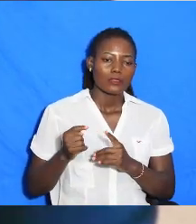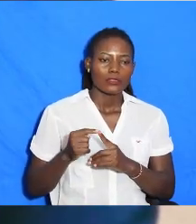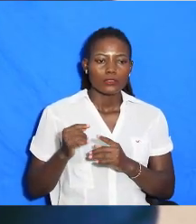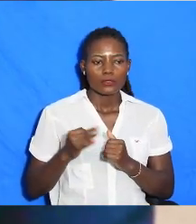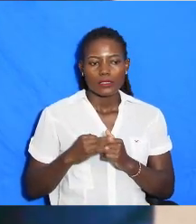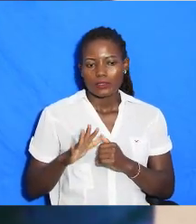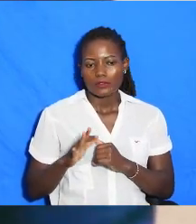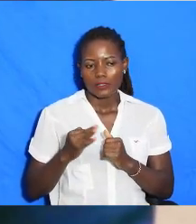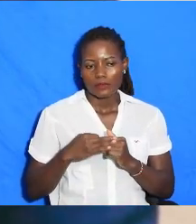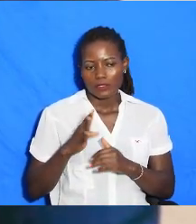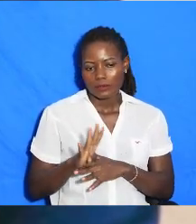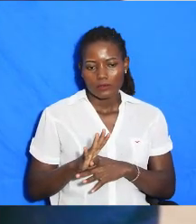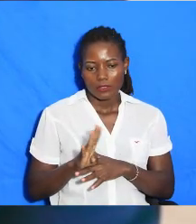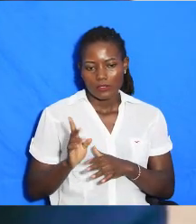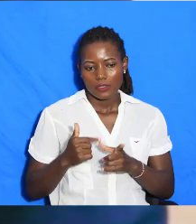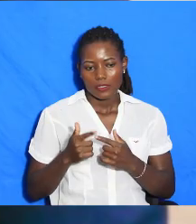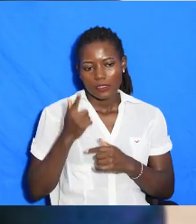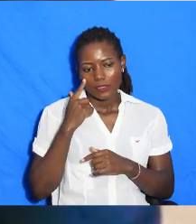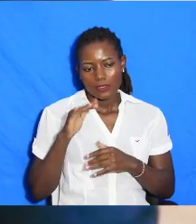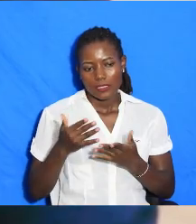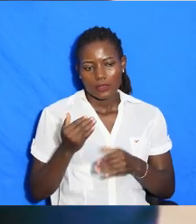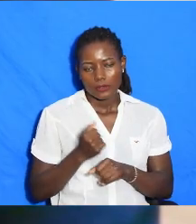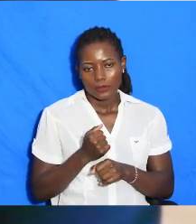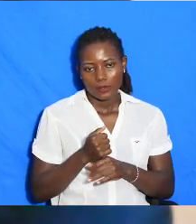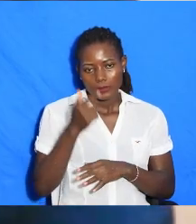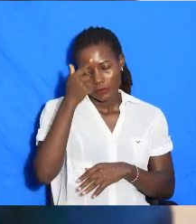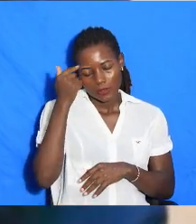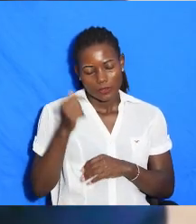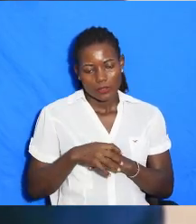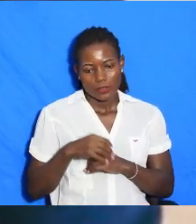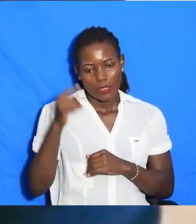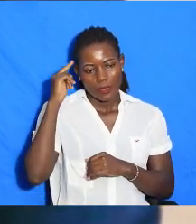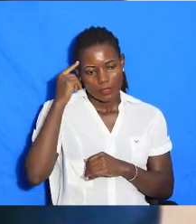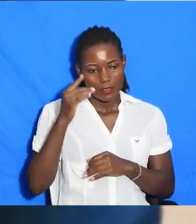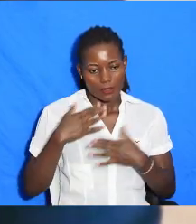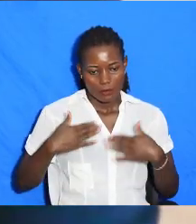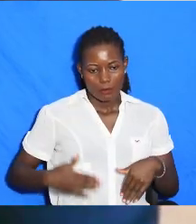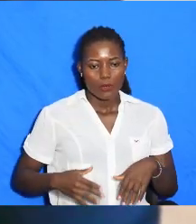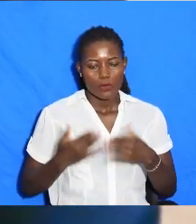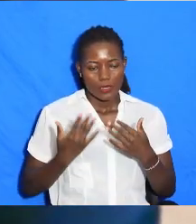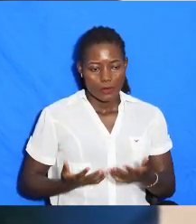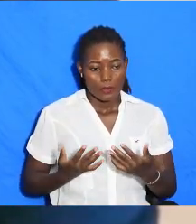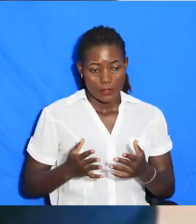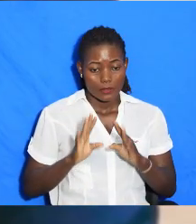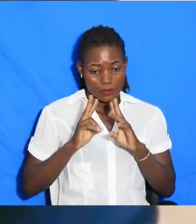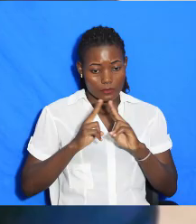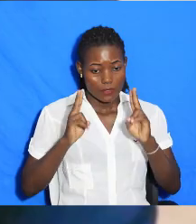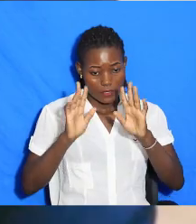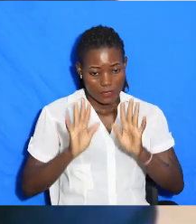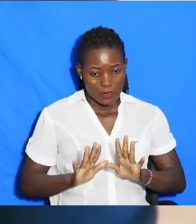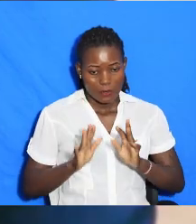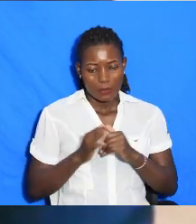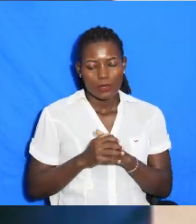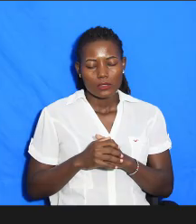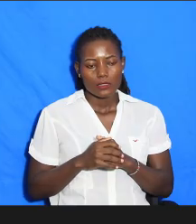Mm-hmm. 85, 84 there and see how it Mm-hmm. works for you. Because I think body weight plays a big role also